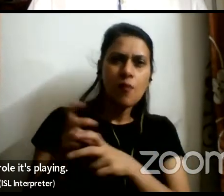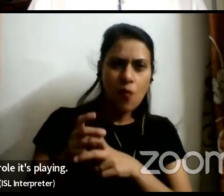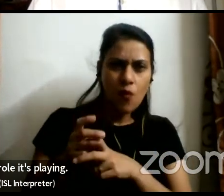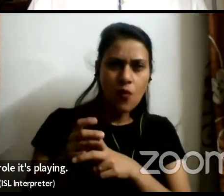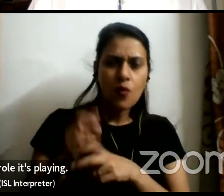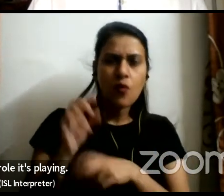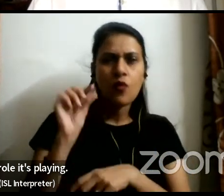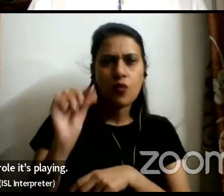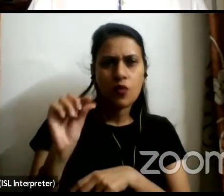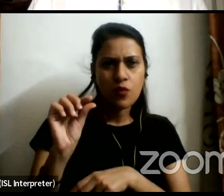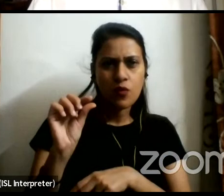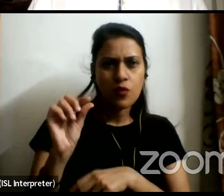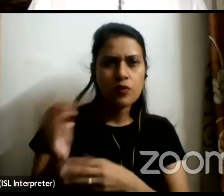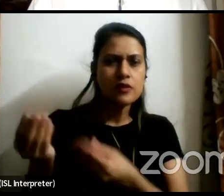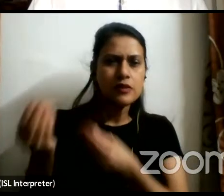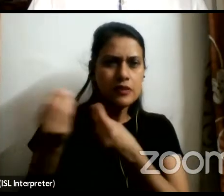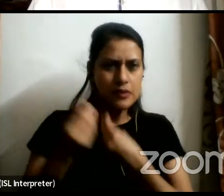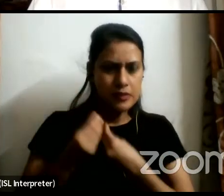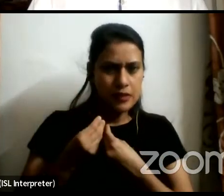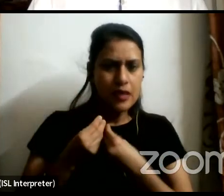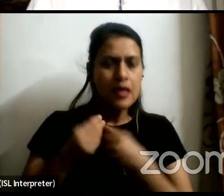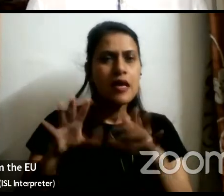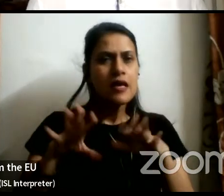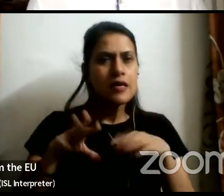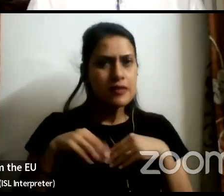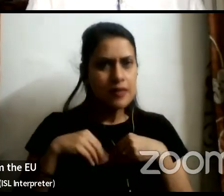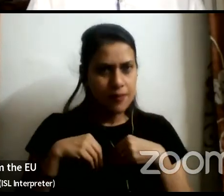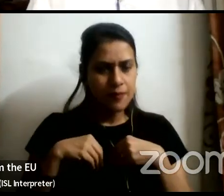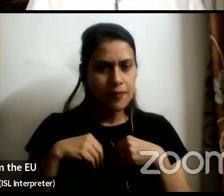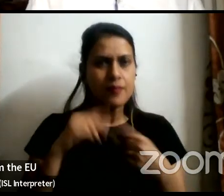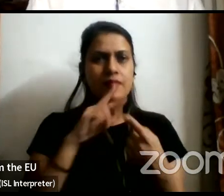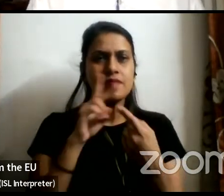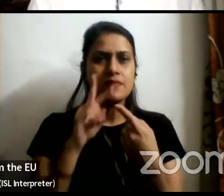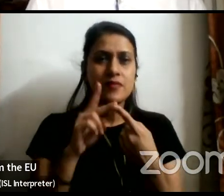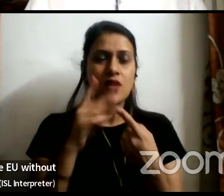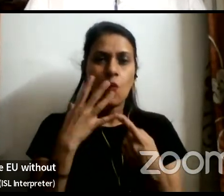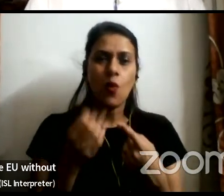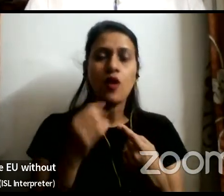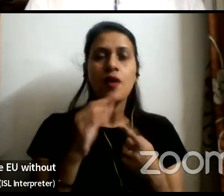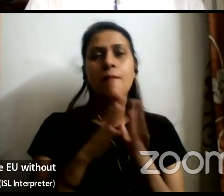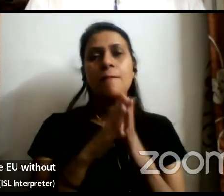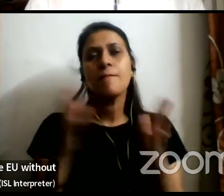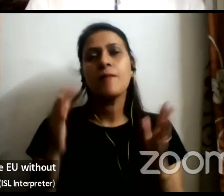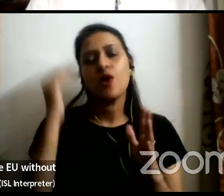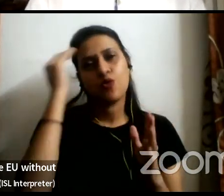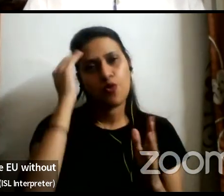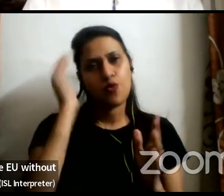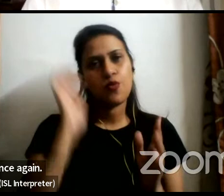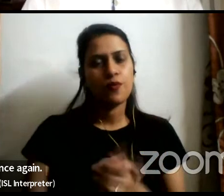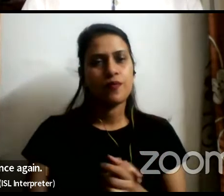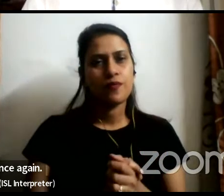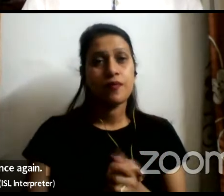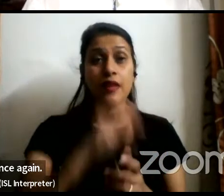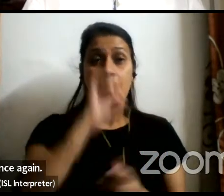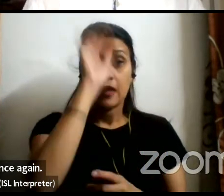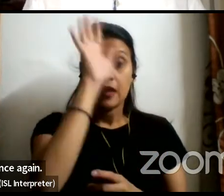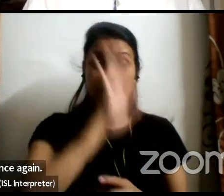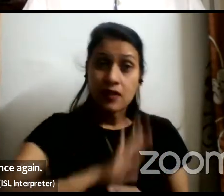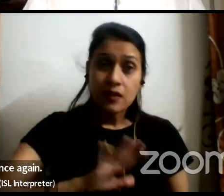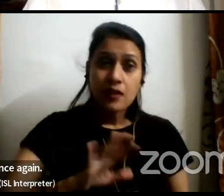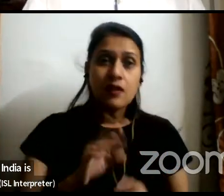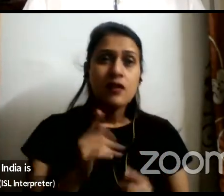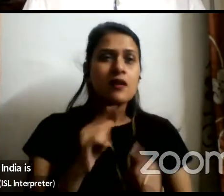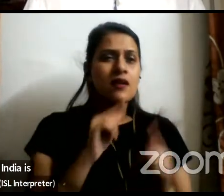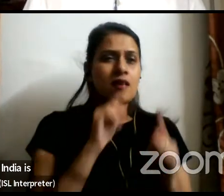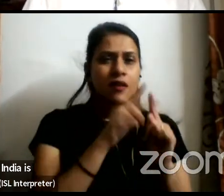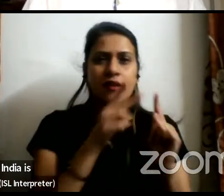EU without adaptation? I would say, once again, it would be a big no. Because India is at a different